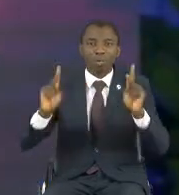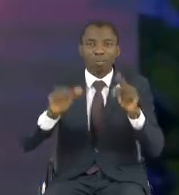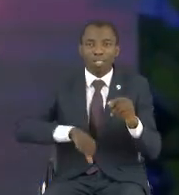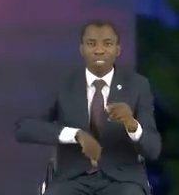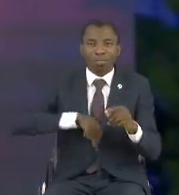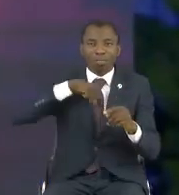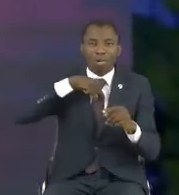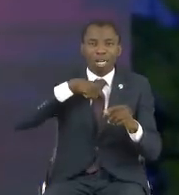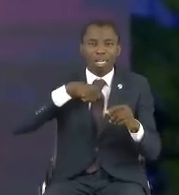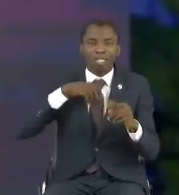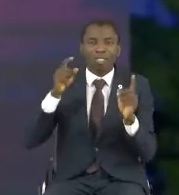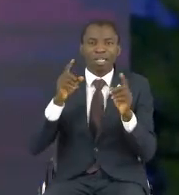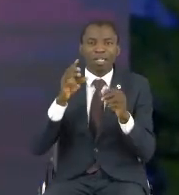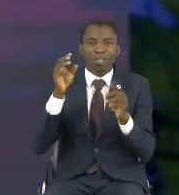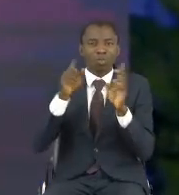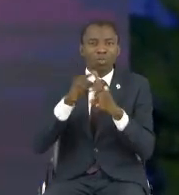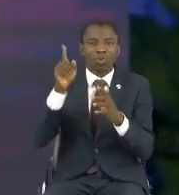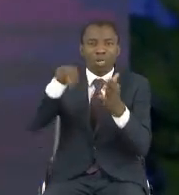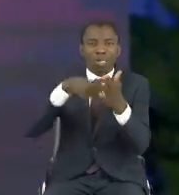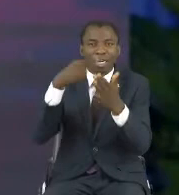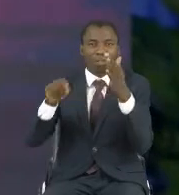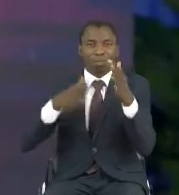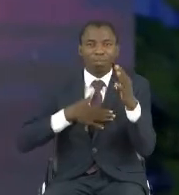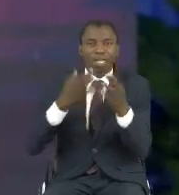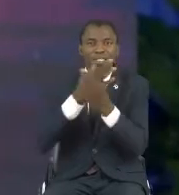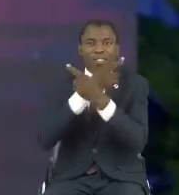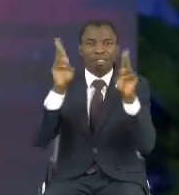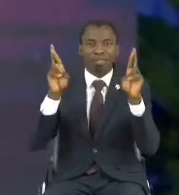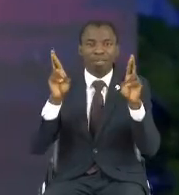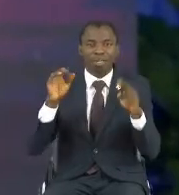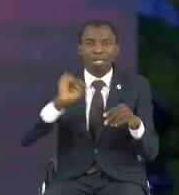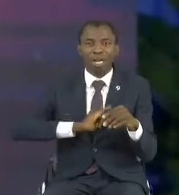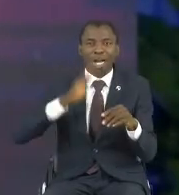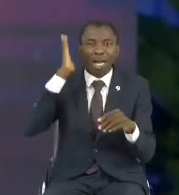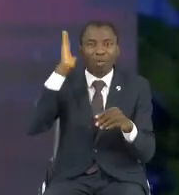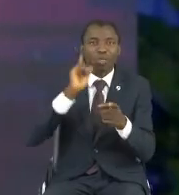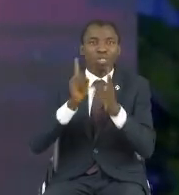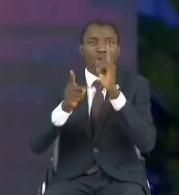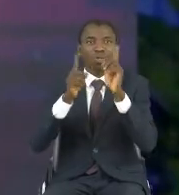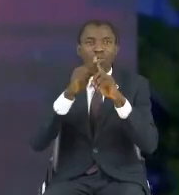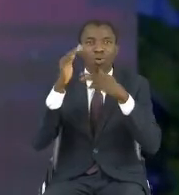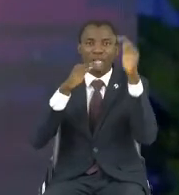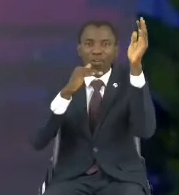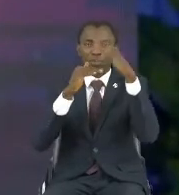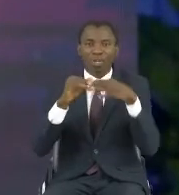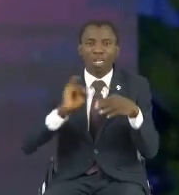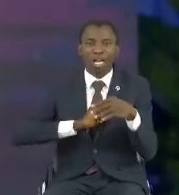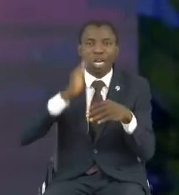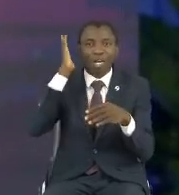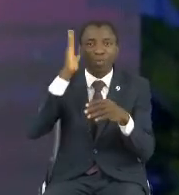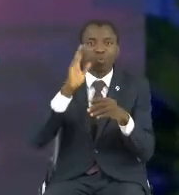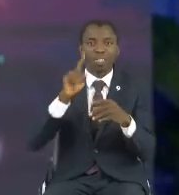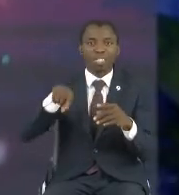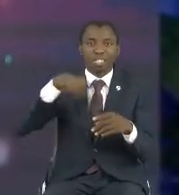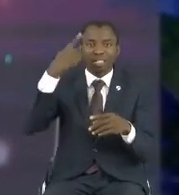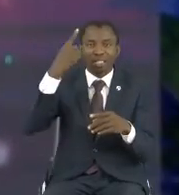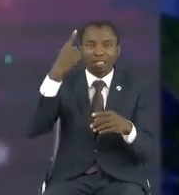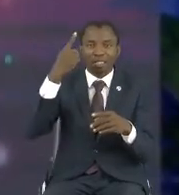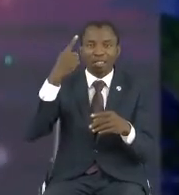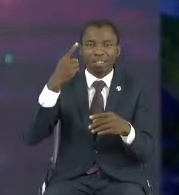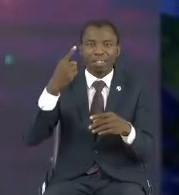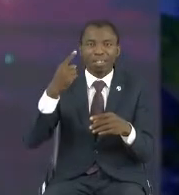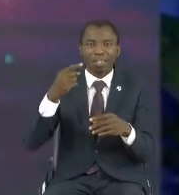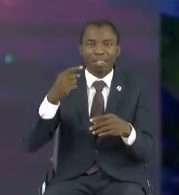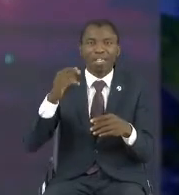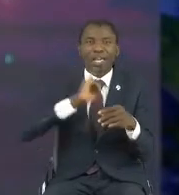to cancel my redemption. I'm going to talk to heaven. I'm going to say, I